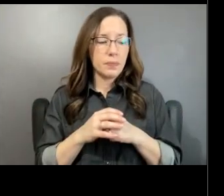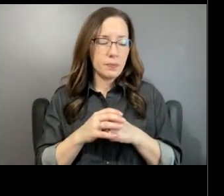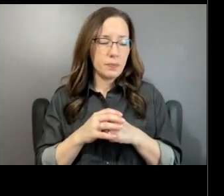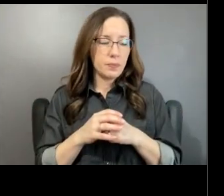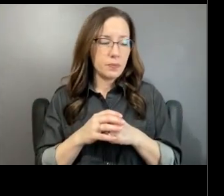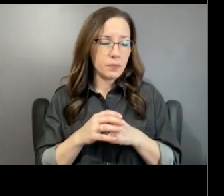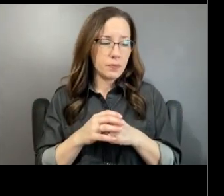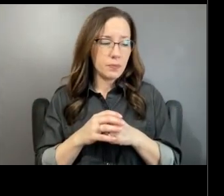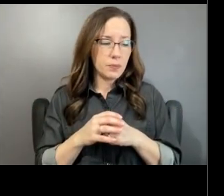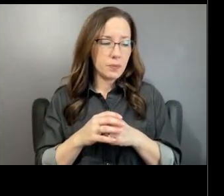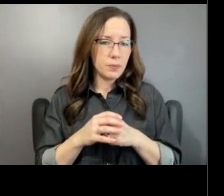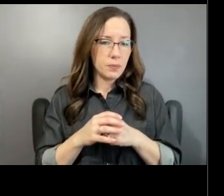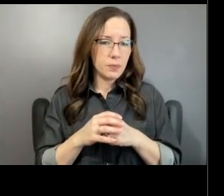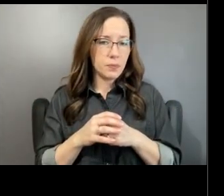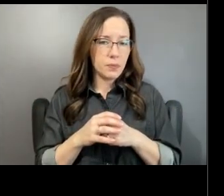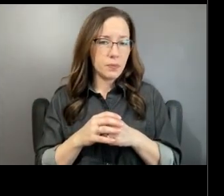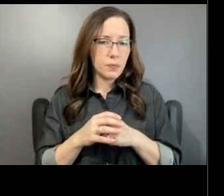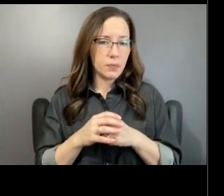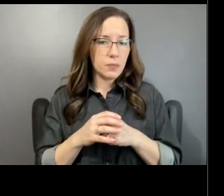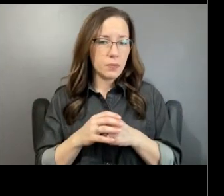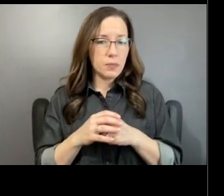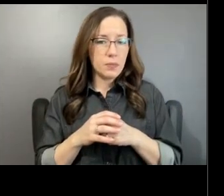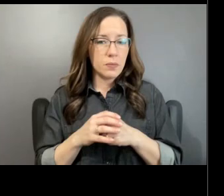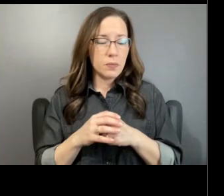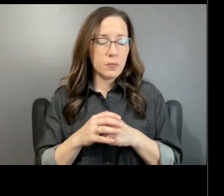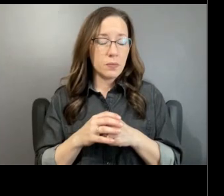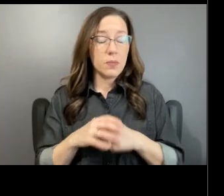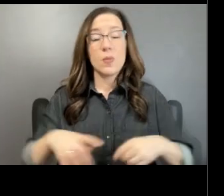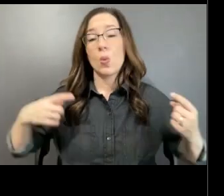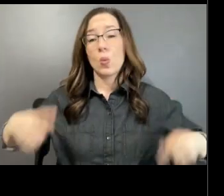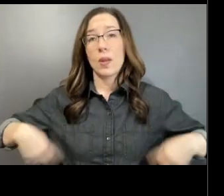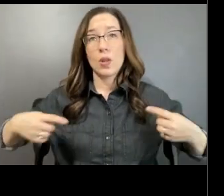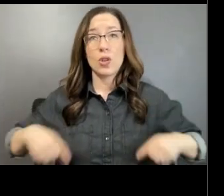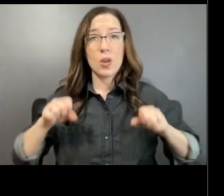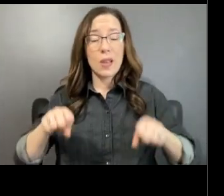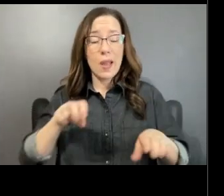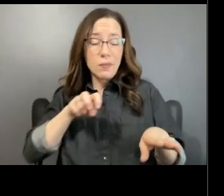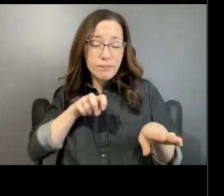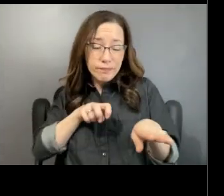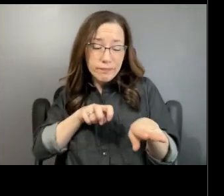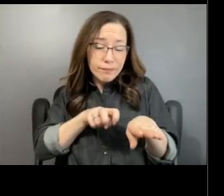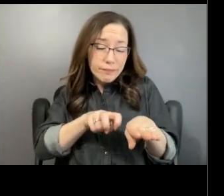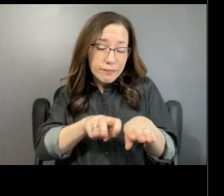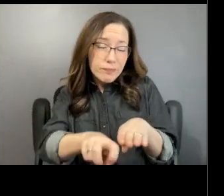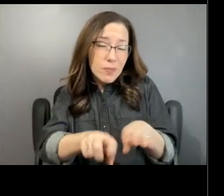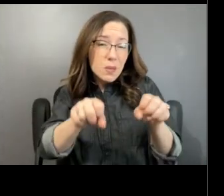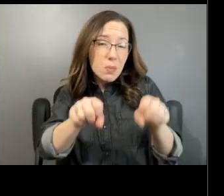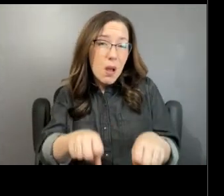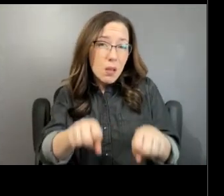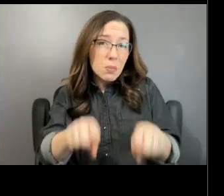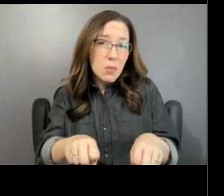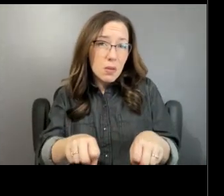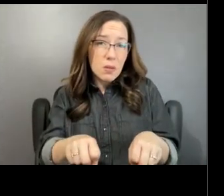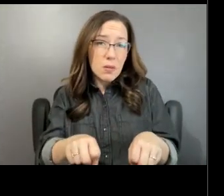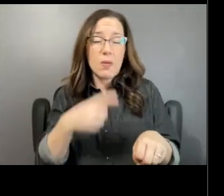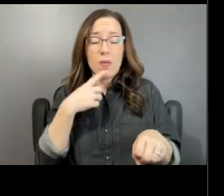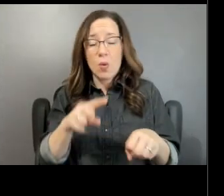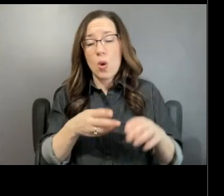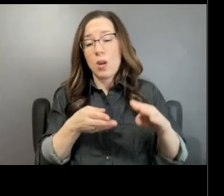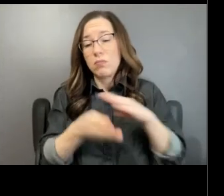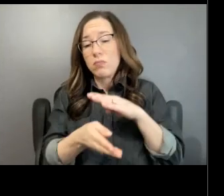This allows a user in a wheelchair to maneuver as close as possible to